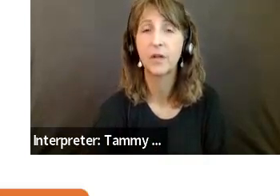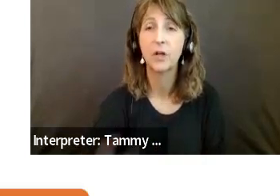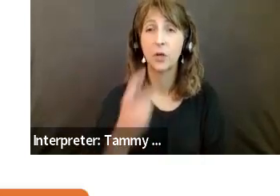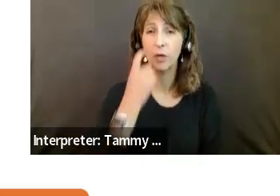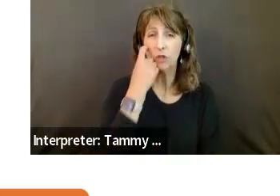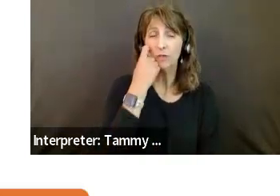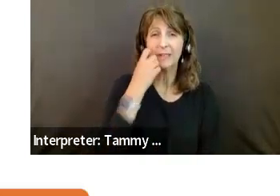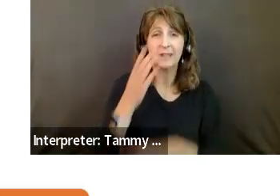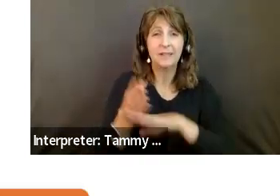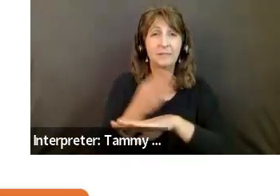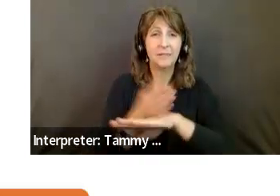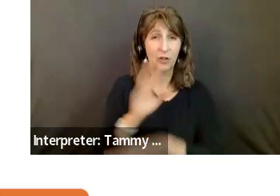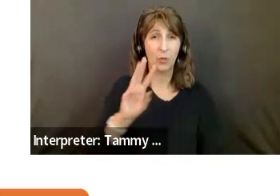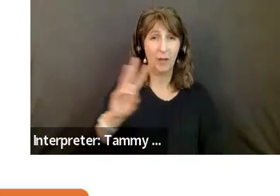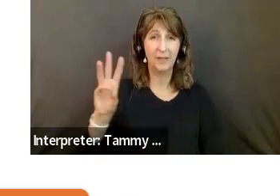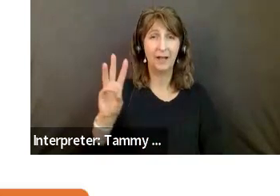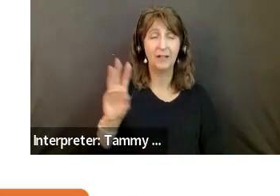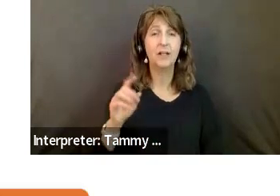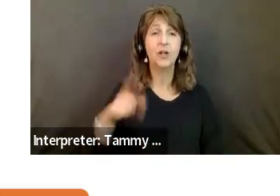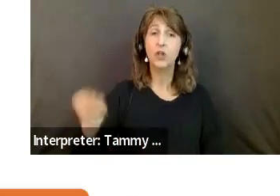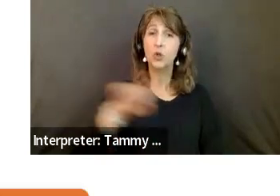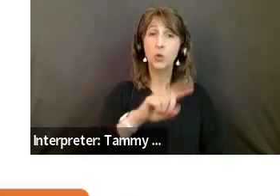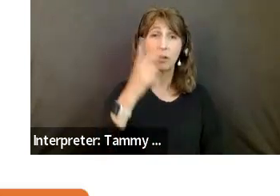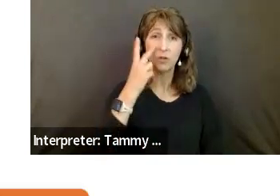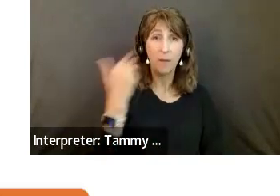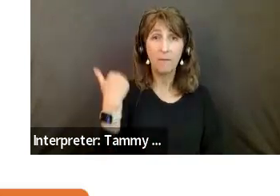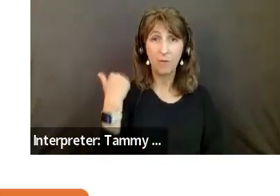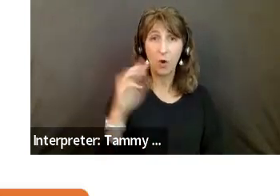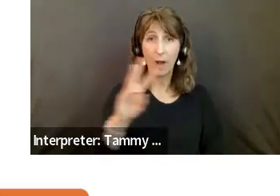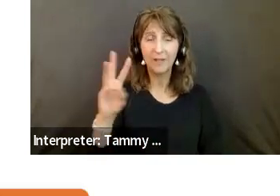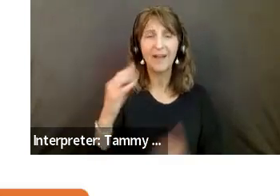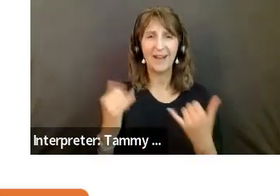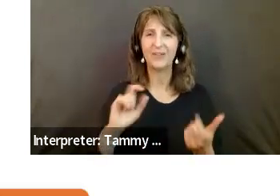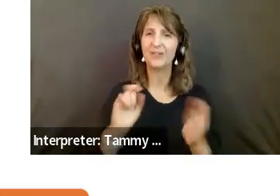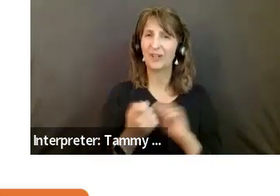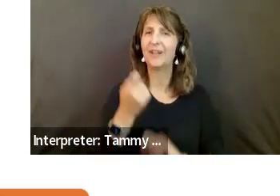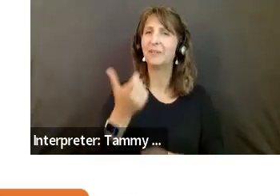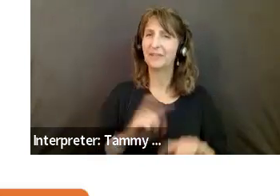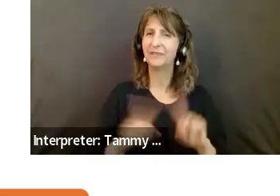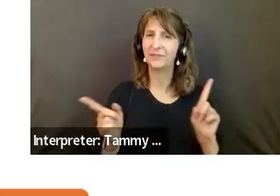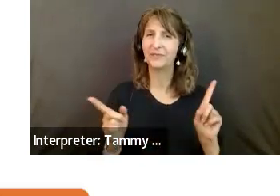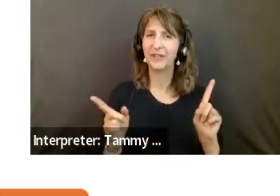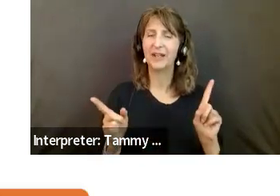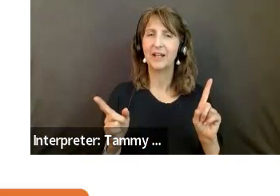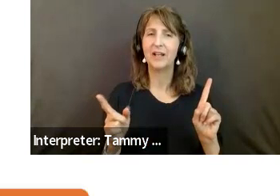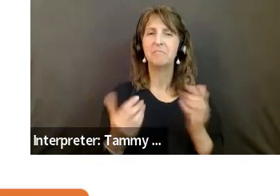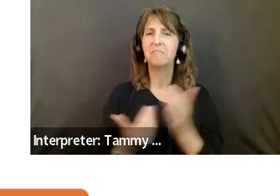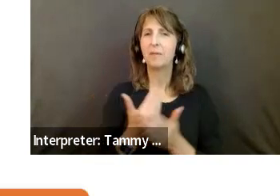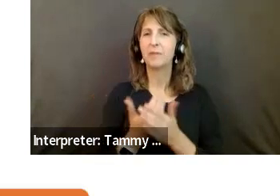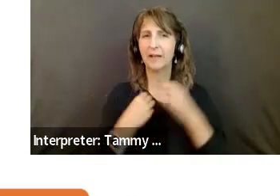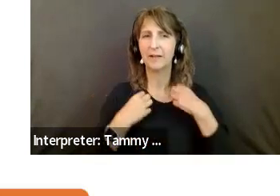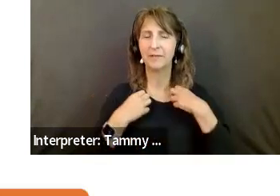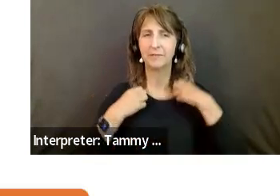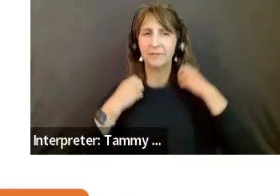who have been to our website before and seen our resources, it's going to look a little different now. We've updated it,